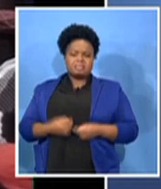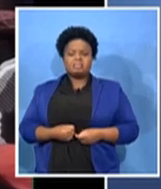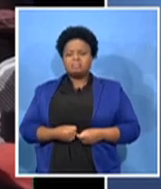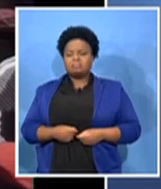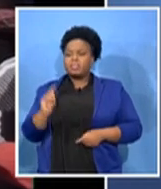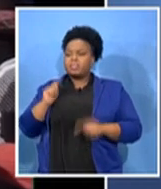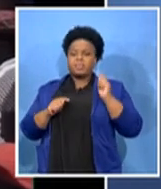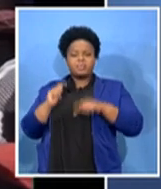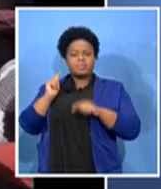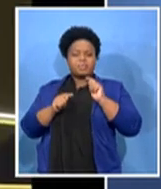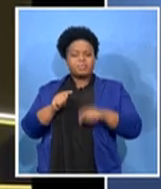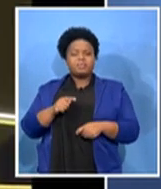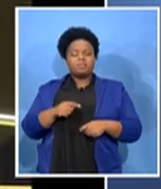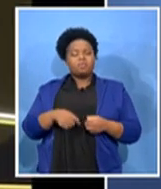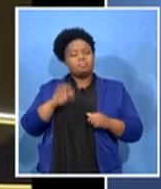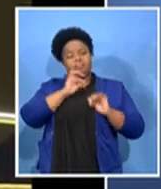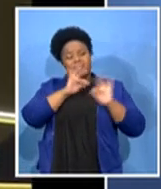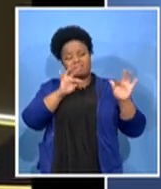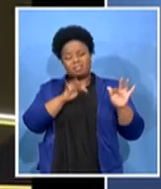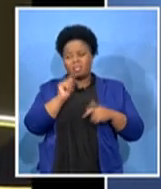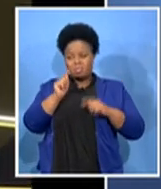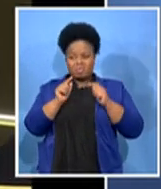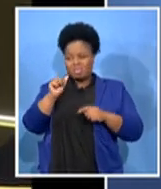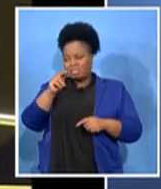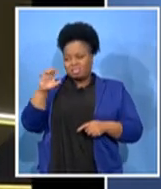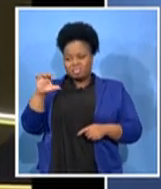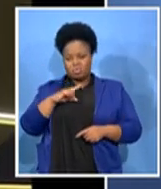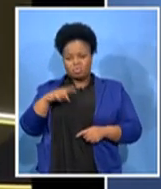large about some of the happenings during this.